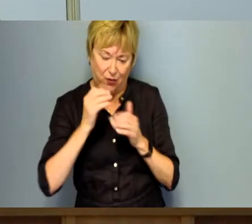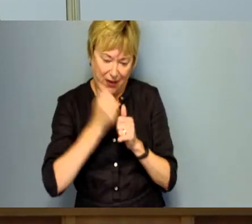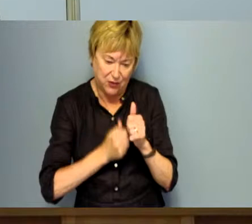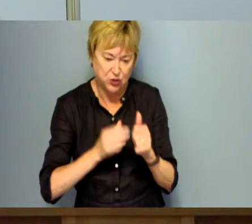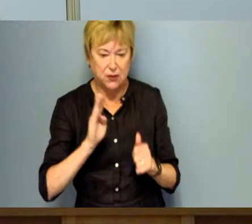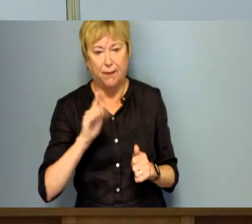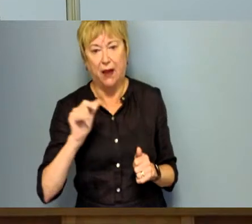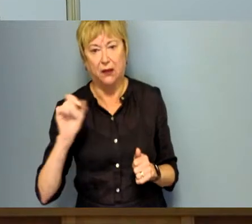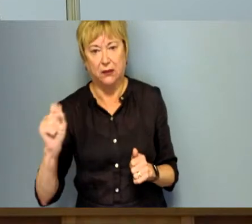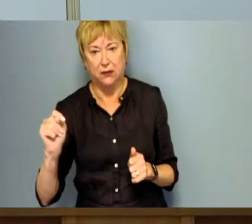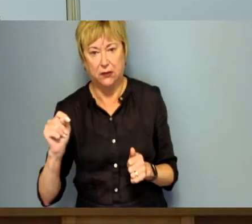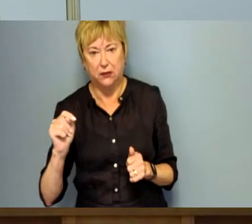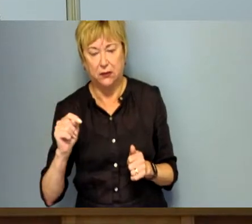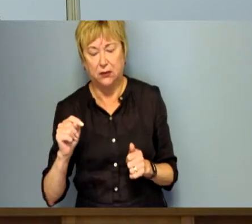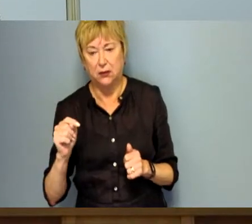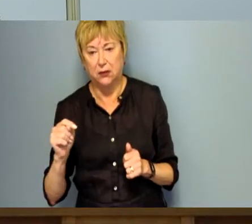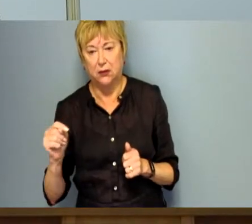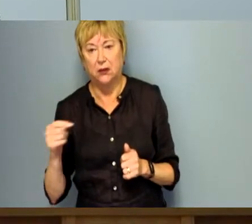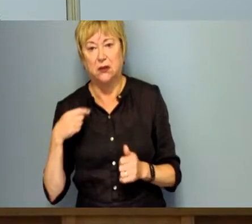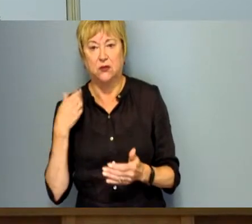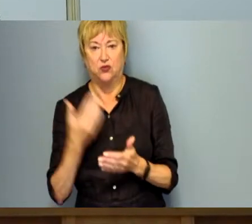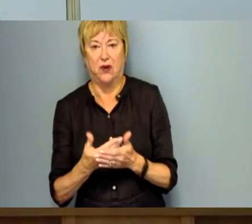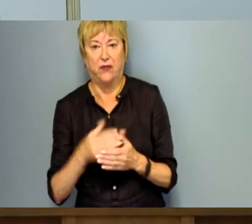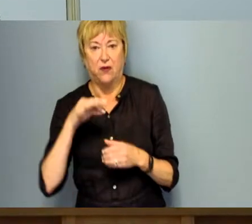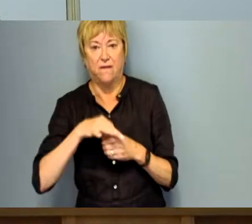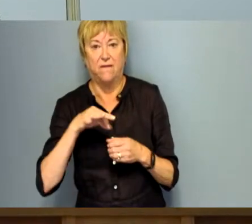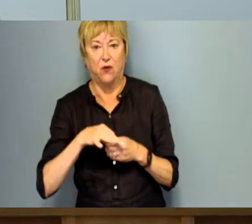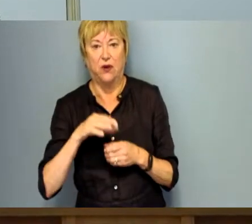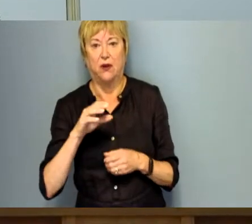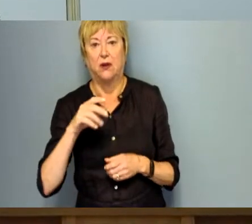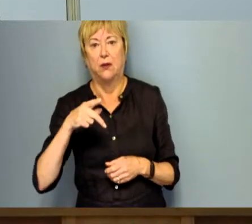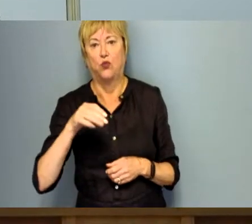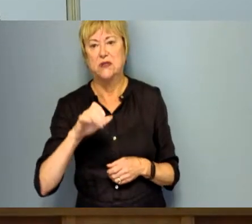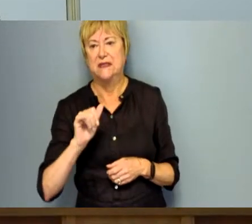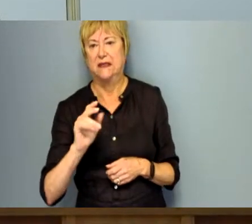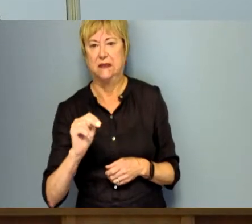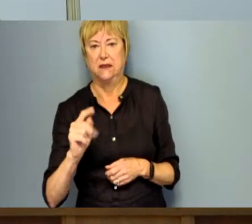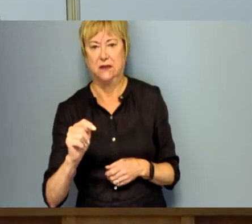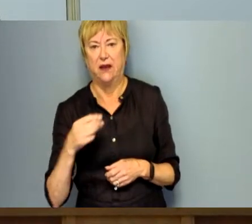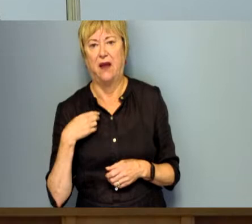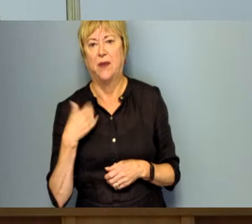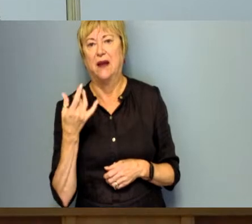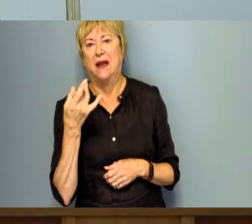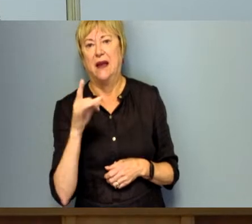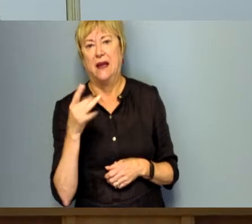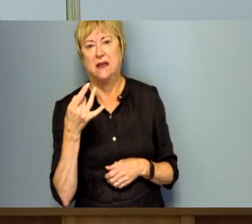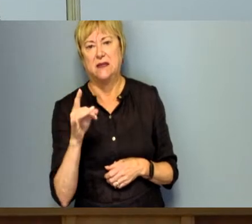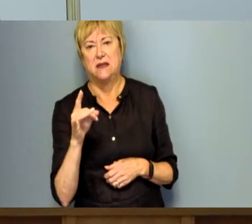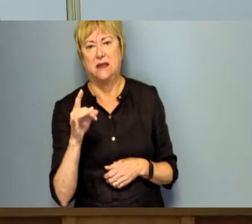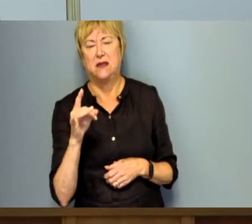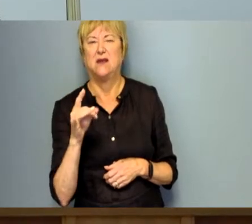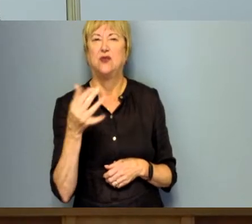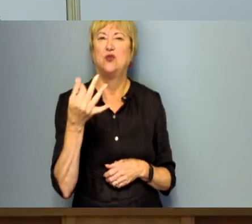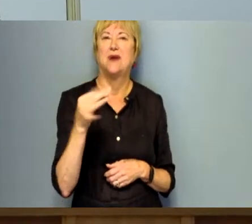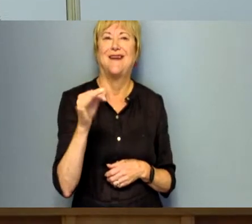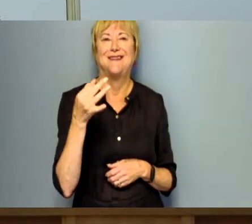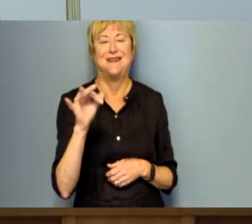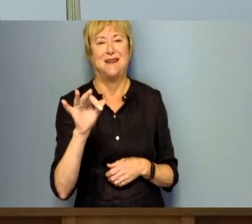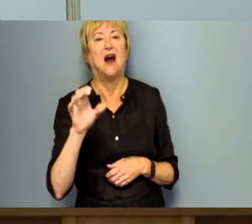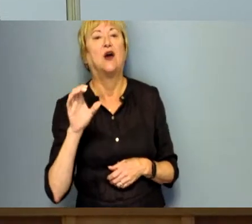in, to their precinct, considering precincts have about 1,800 to 1,900 voters per